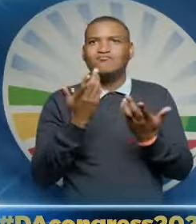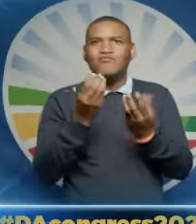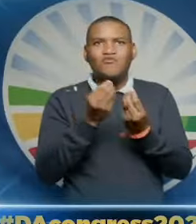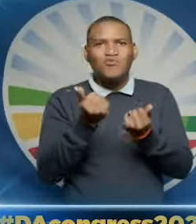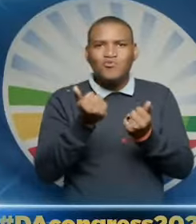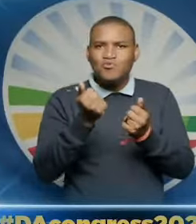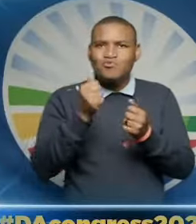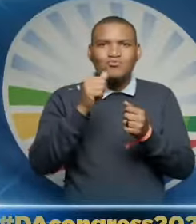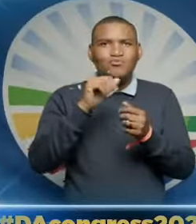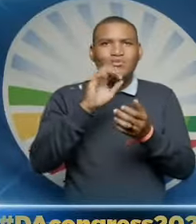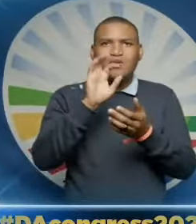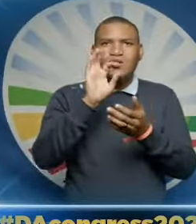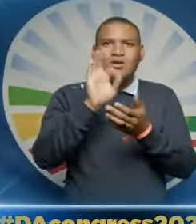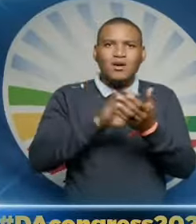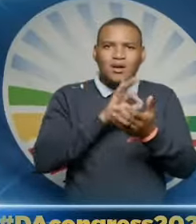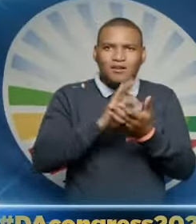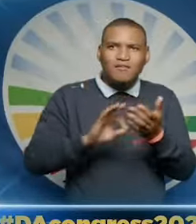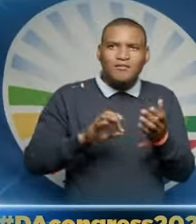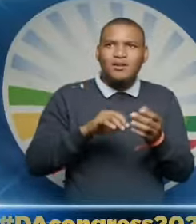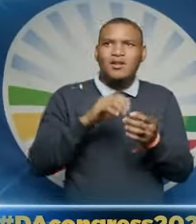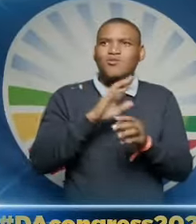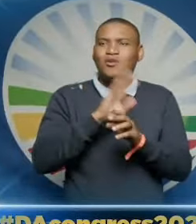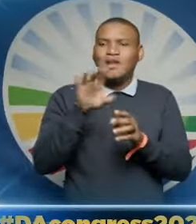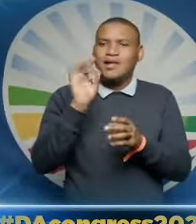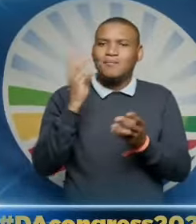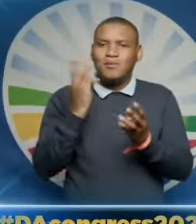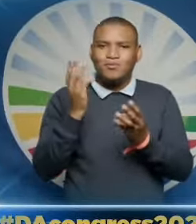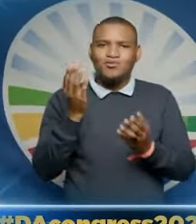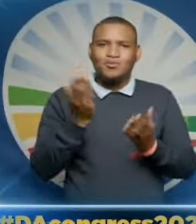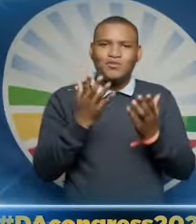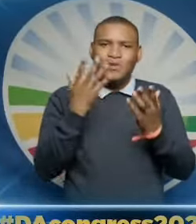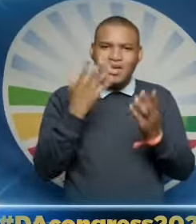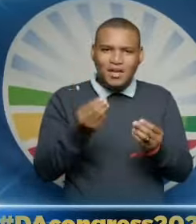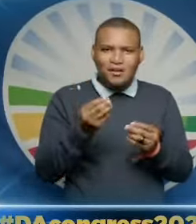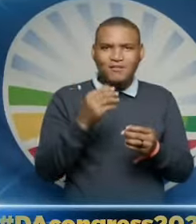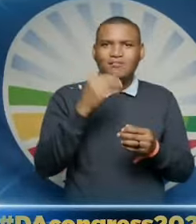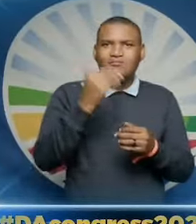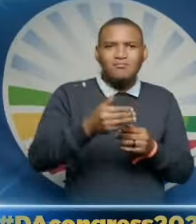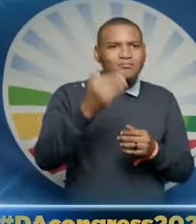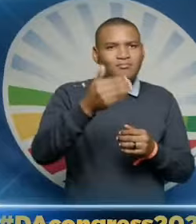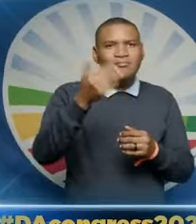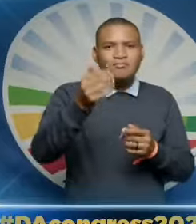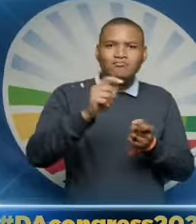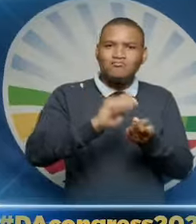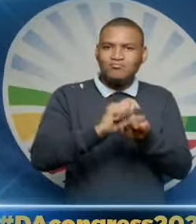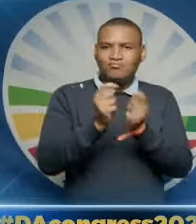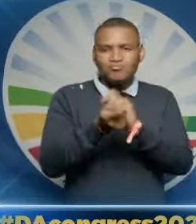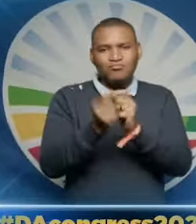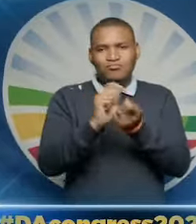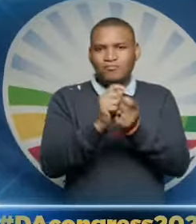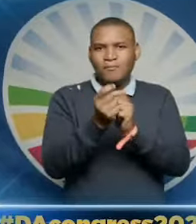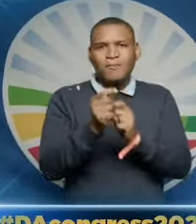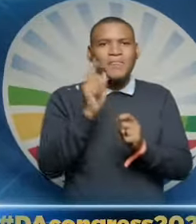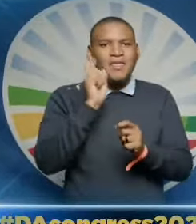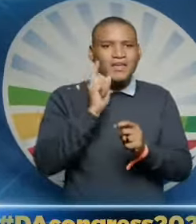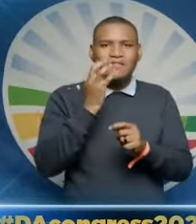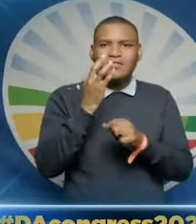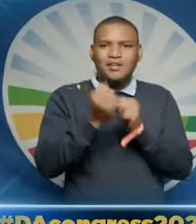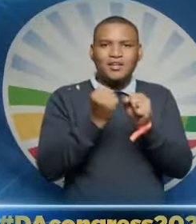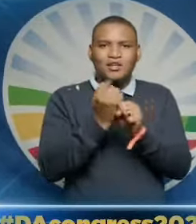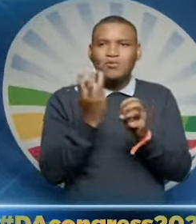don't elect people to serve. Here we have a regular turnover of leadership all the time, where people are